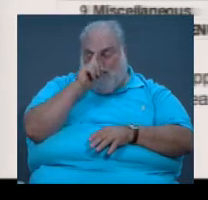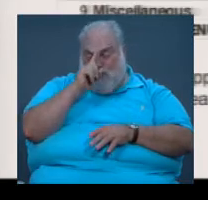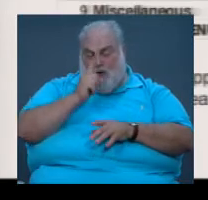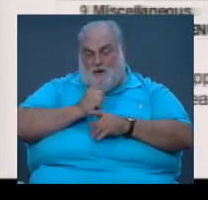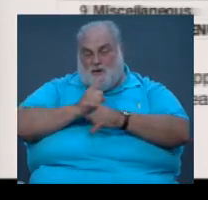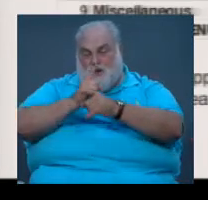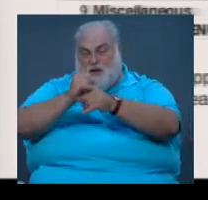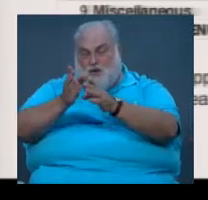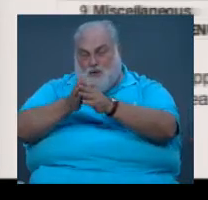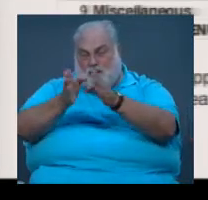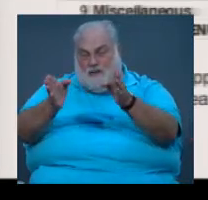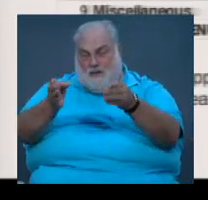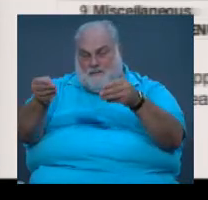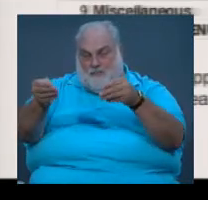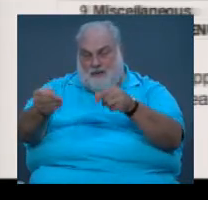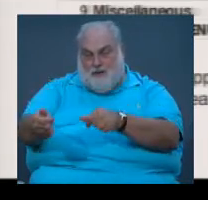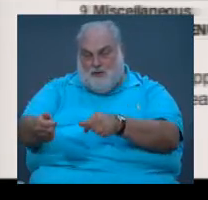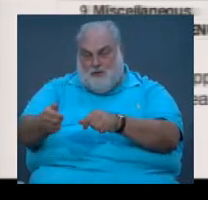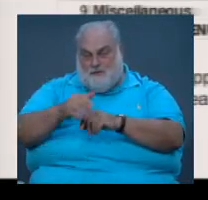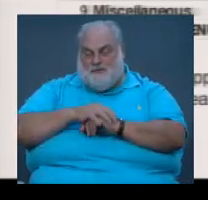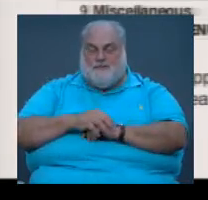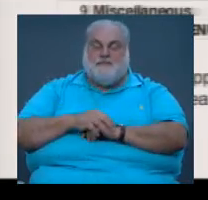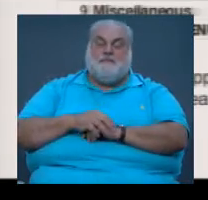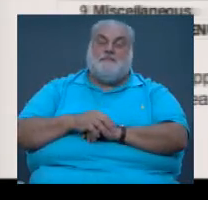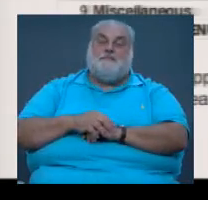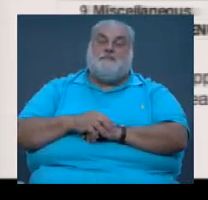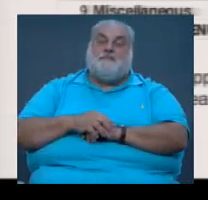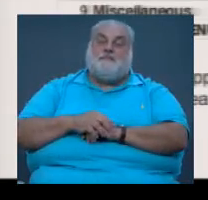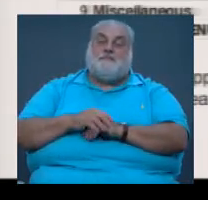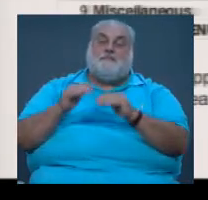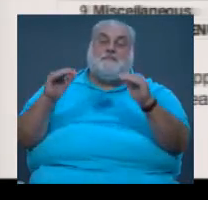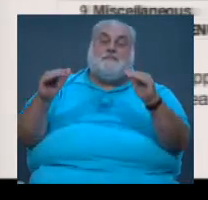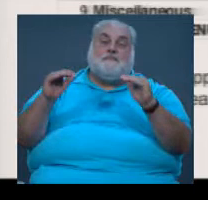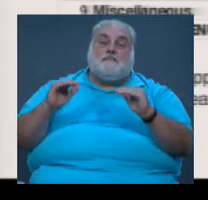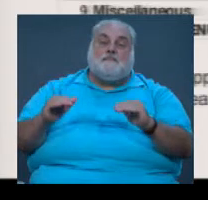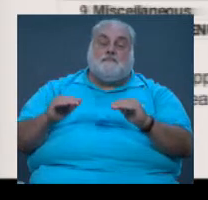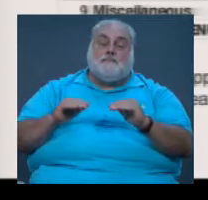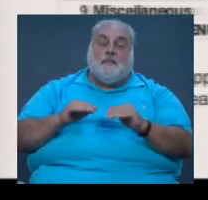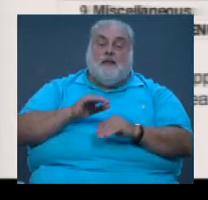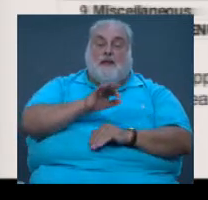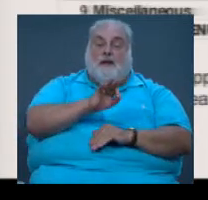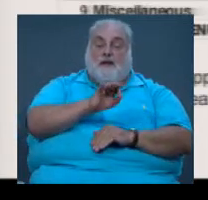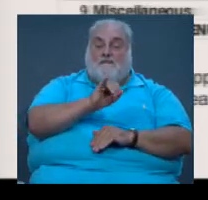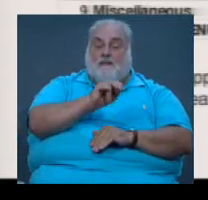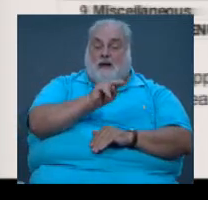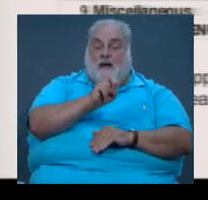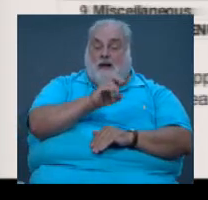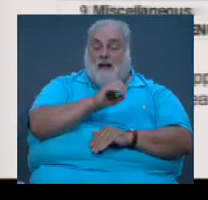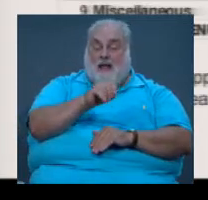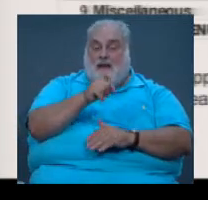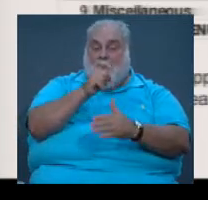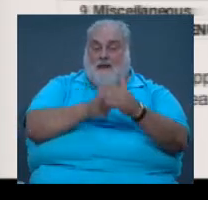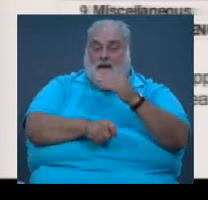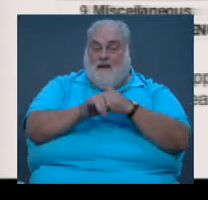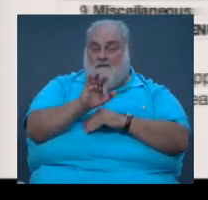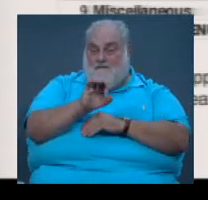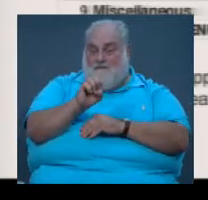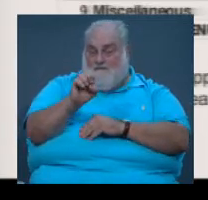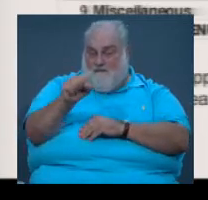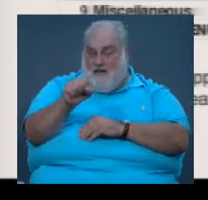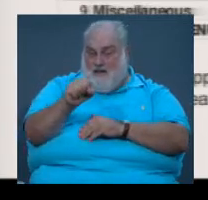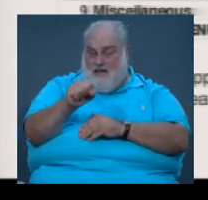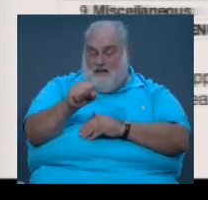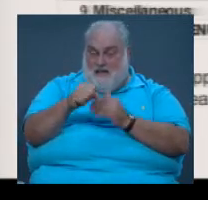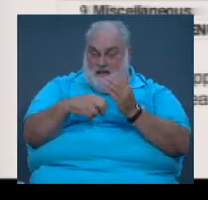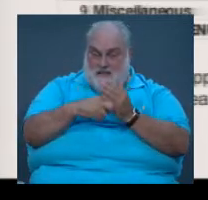expenditures. On the fines and fee line, we're actually,